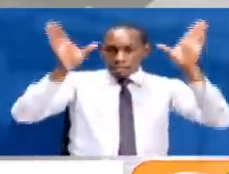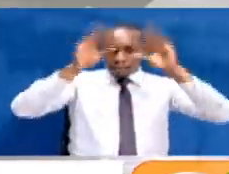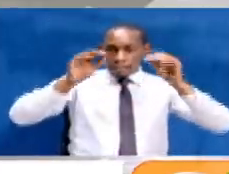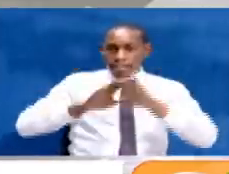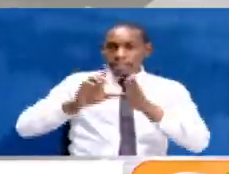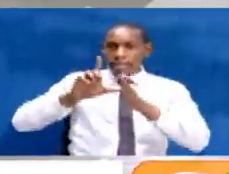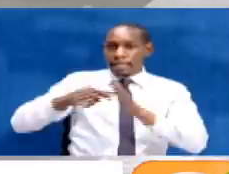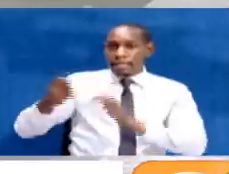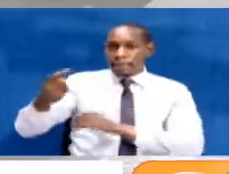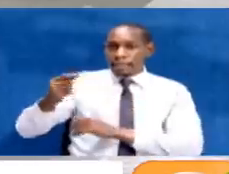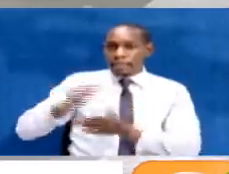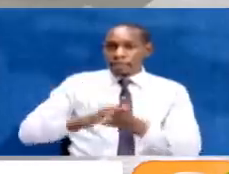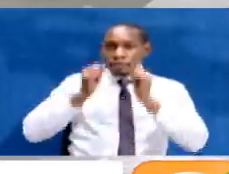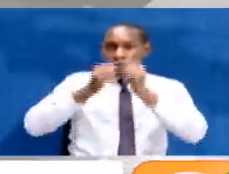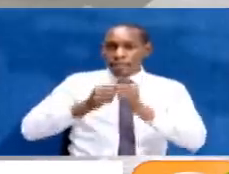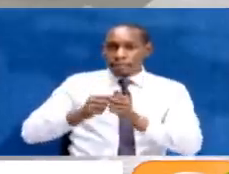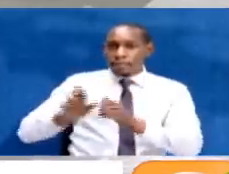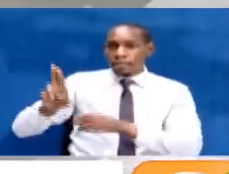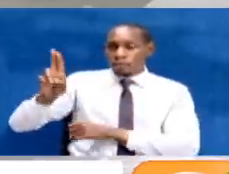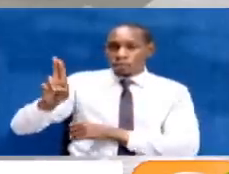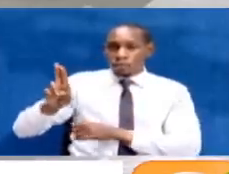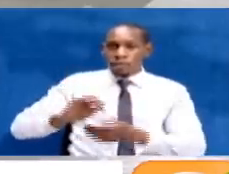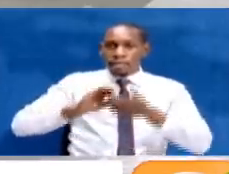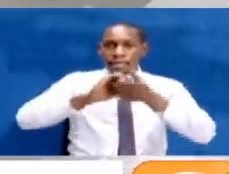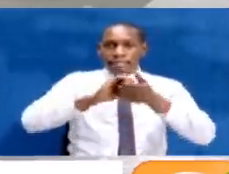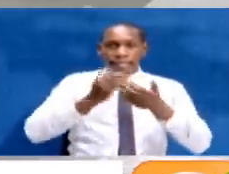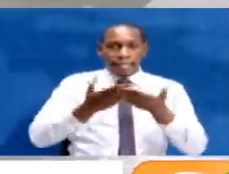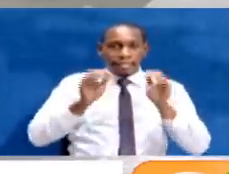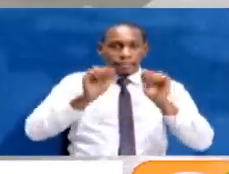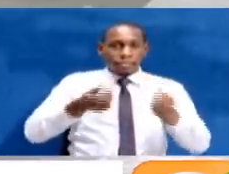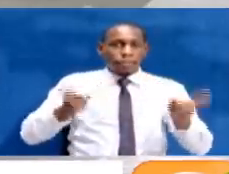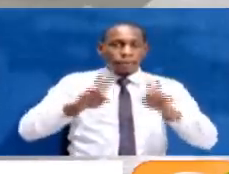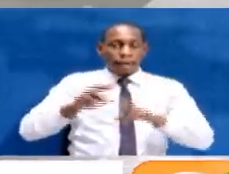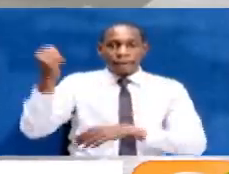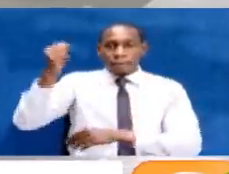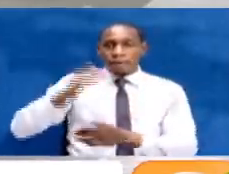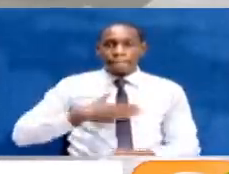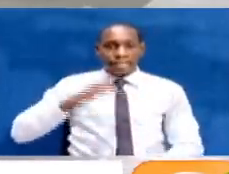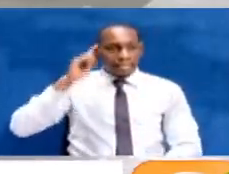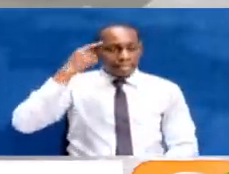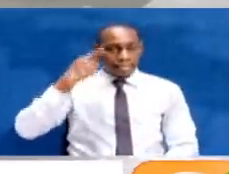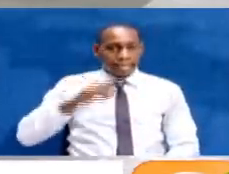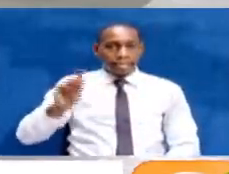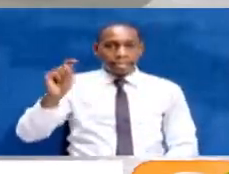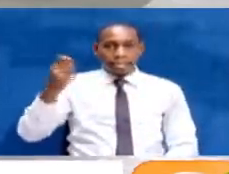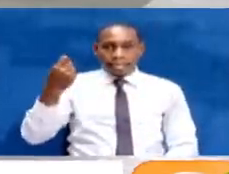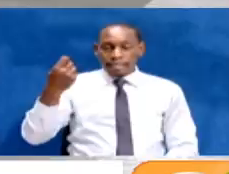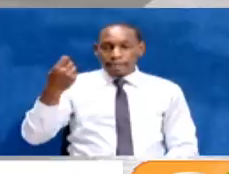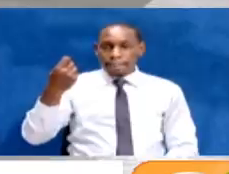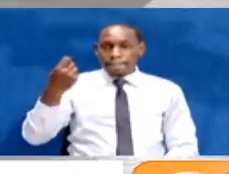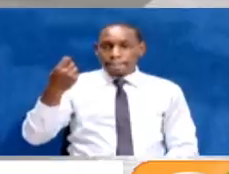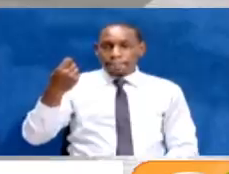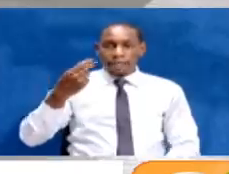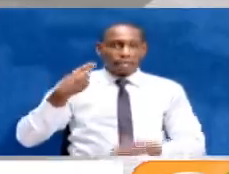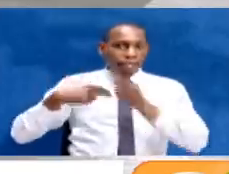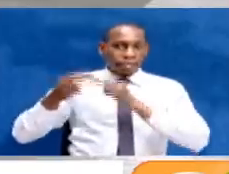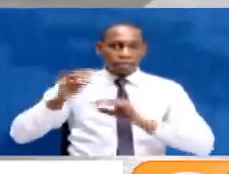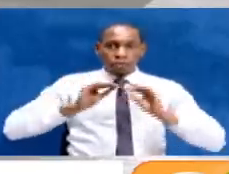president would have the handshake and they'd be bosom buddies? Anything can happen in politics. And I think Kenya, this history has taught us